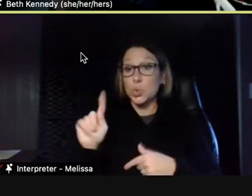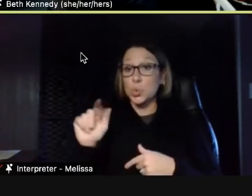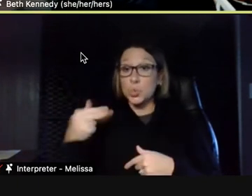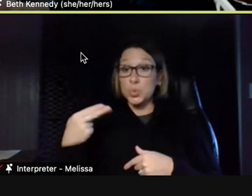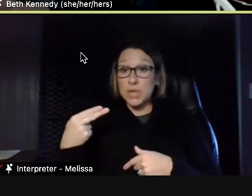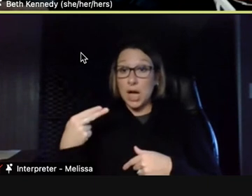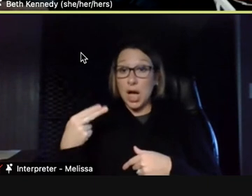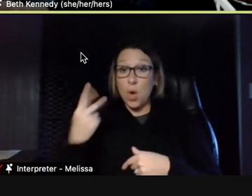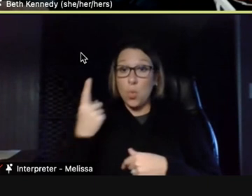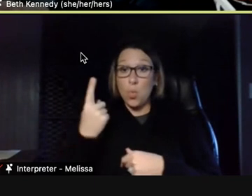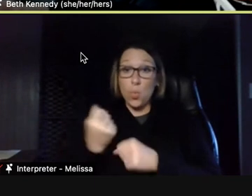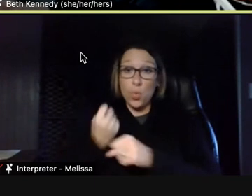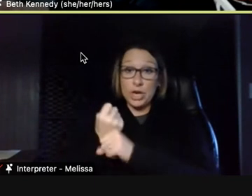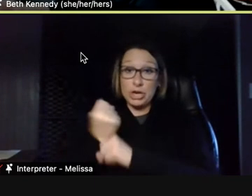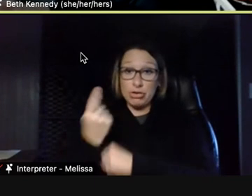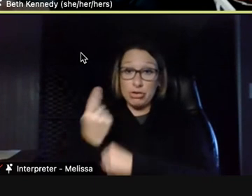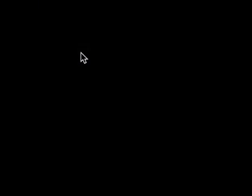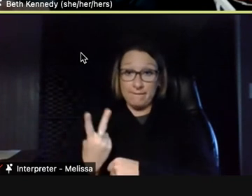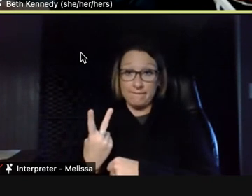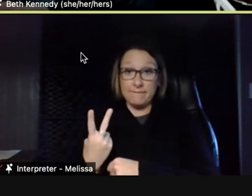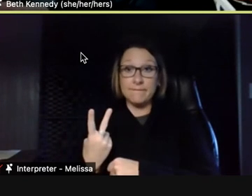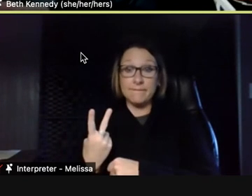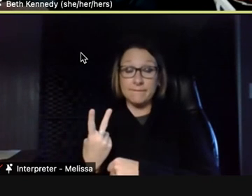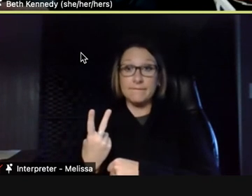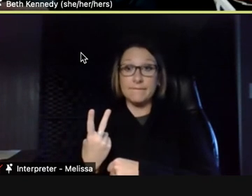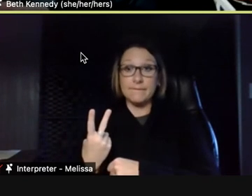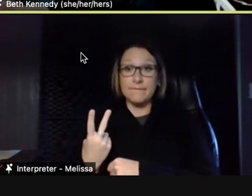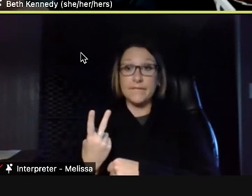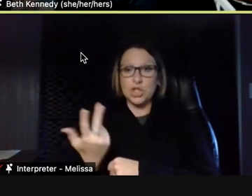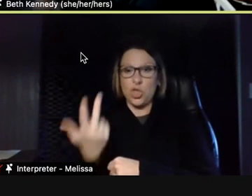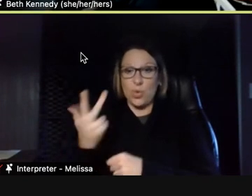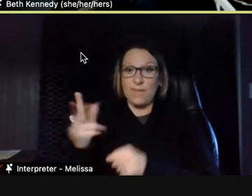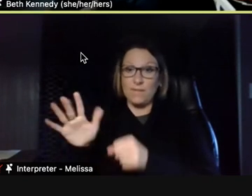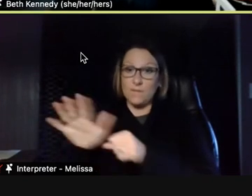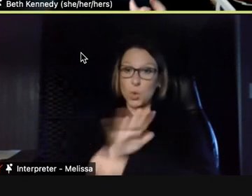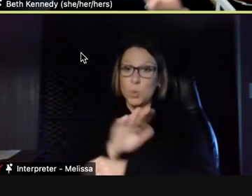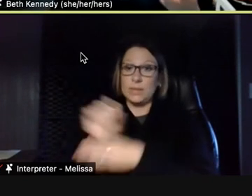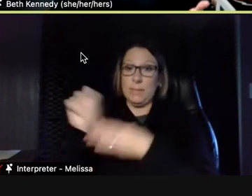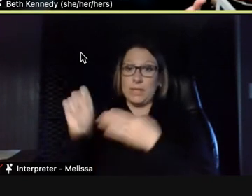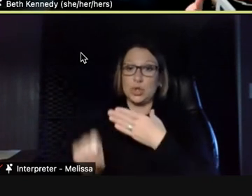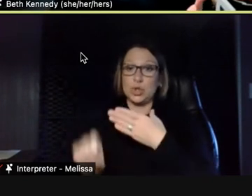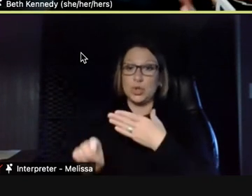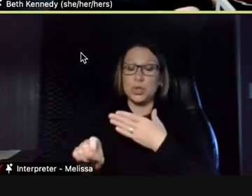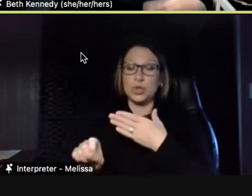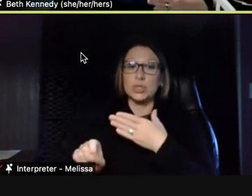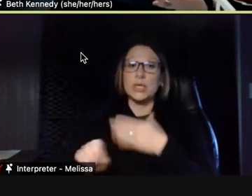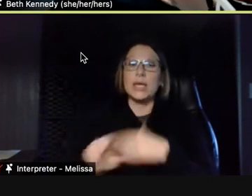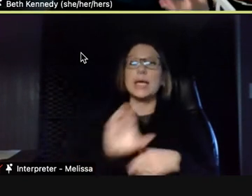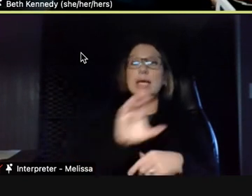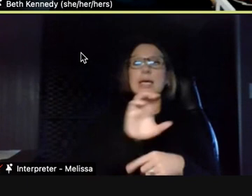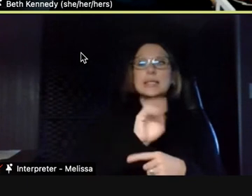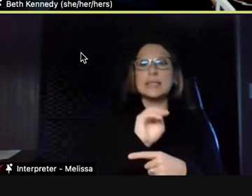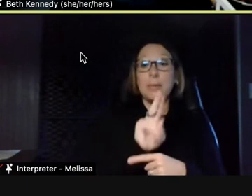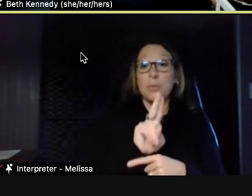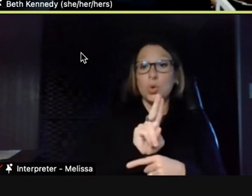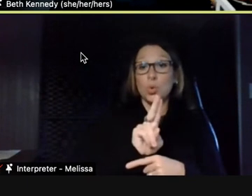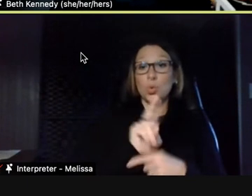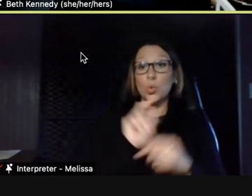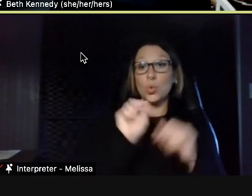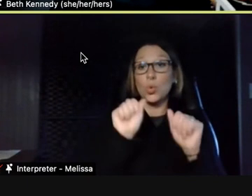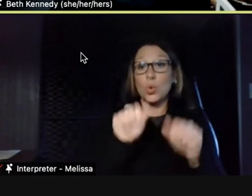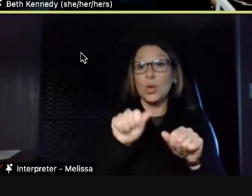takes a year and a half. It's 3 full semesters. And the CMU program can be done in 1